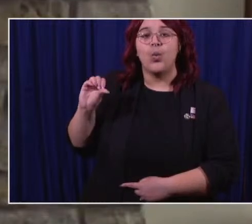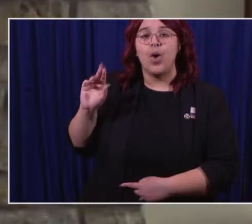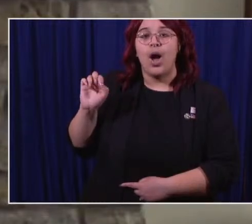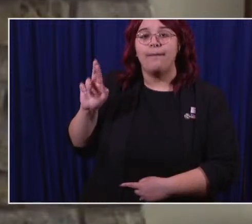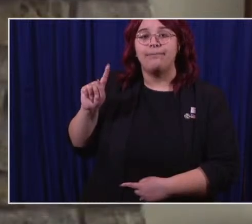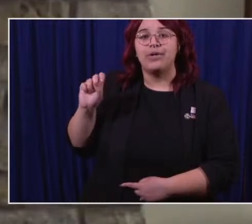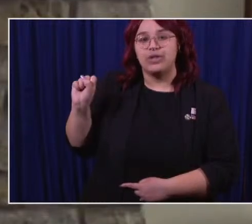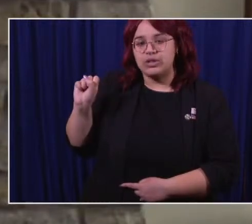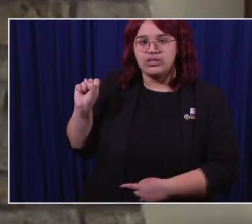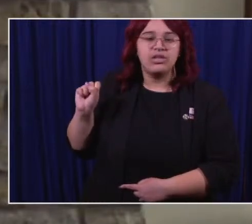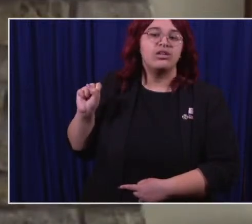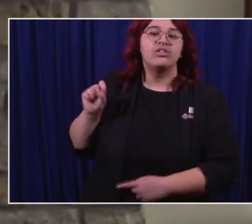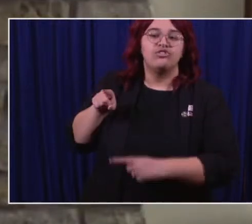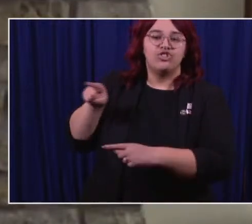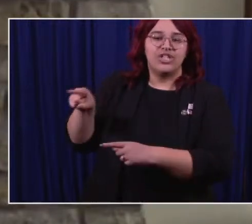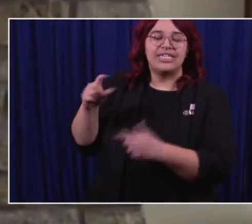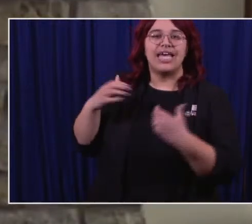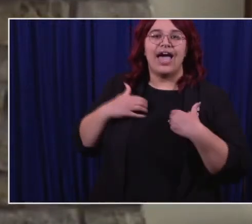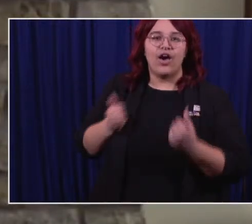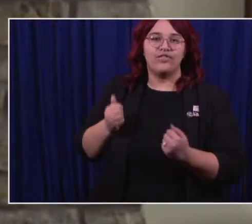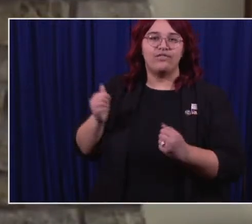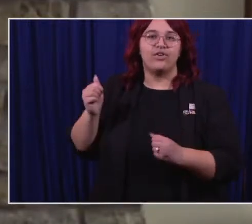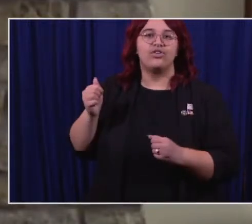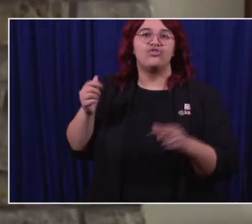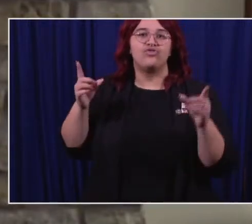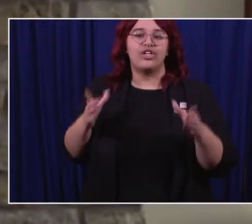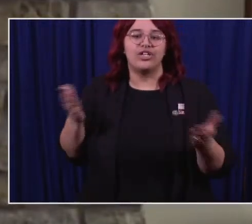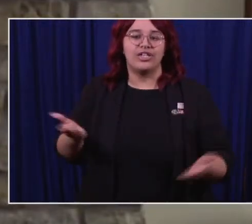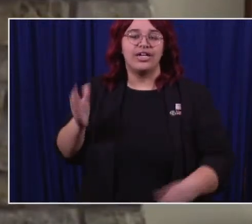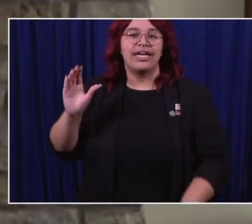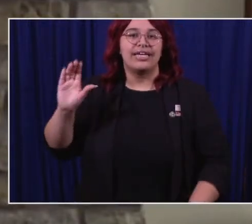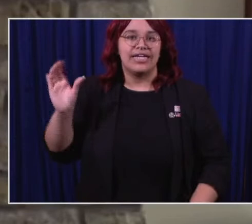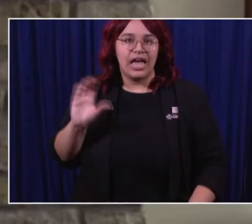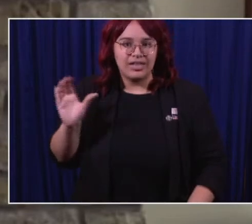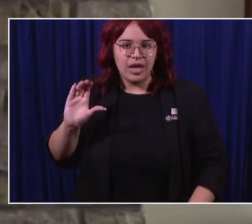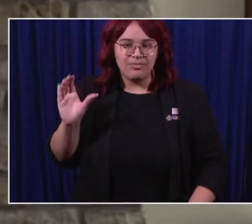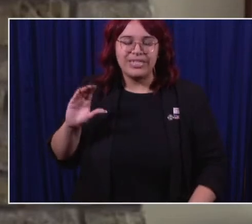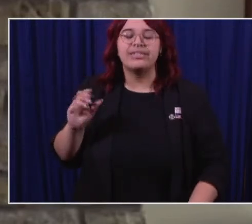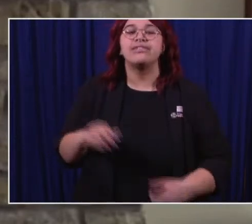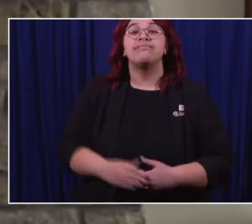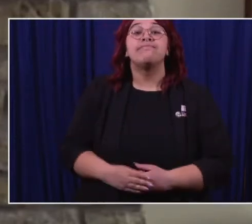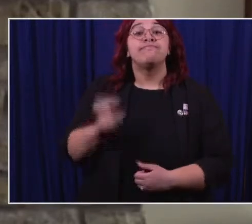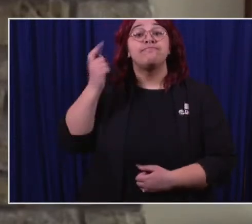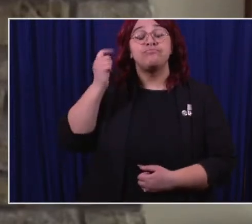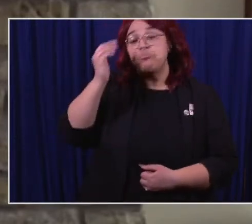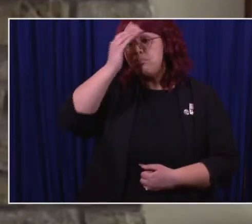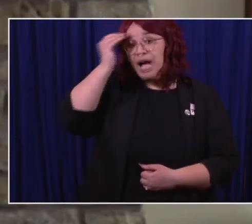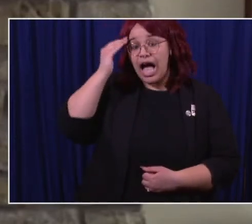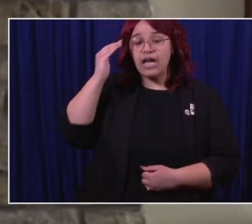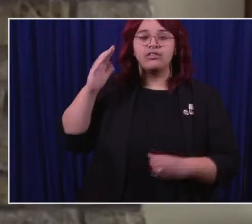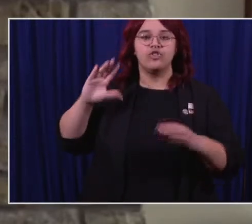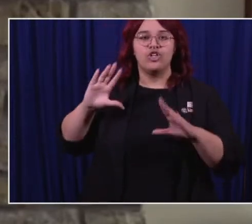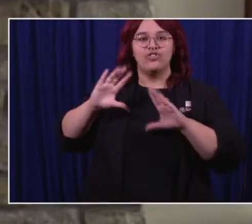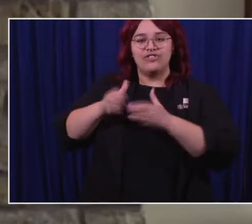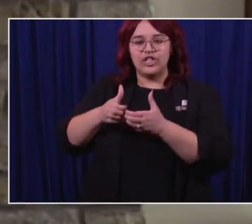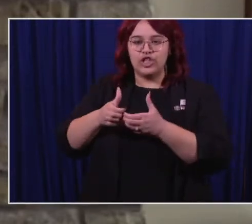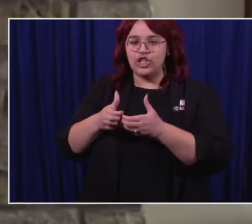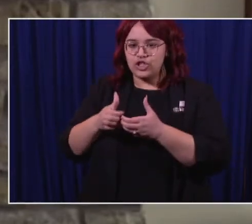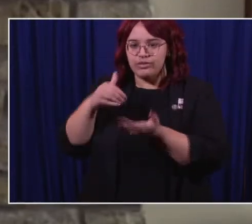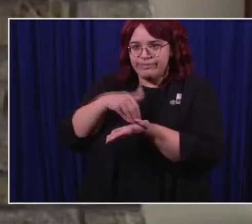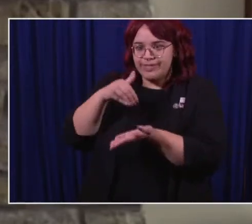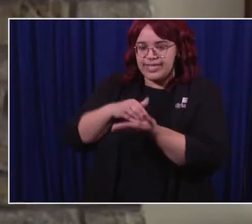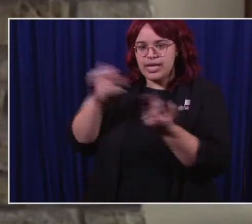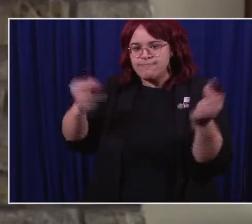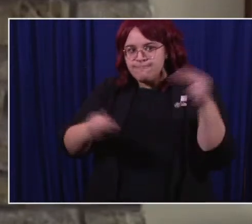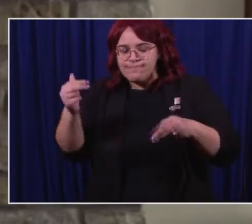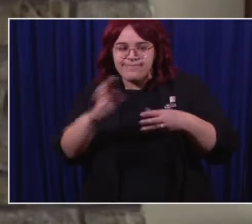does a very good job. It features members of the Black Physicians Network of Columbus explaining where we are with COVID and talking